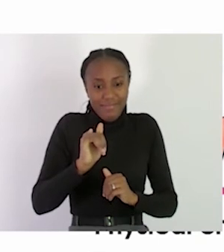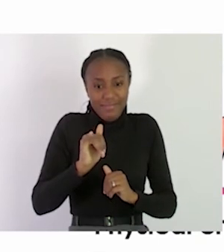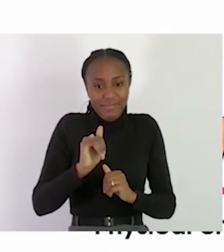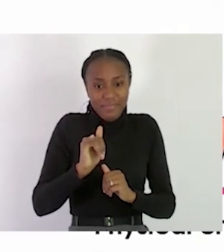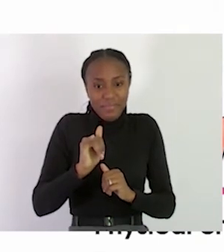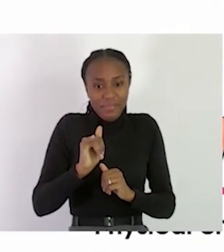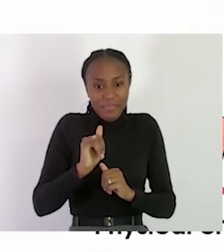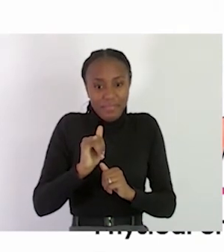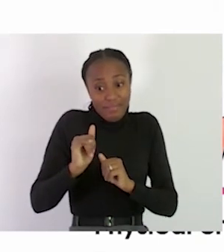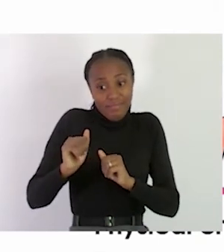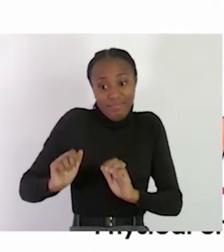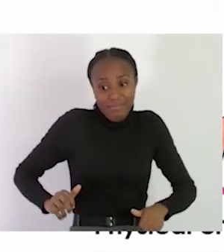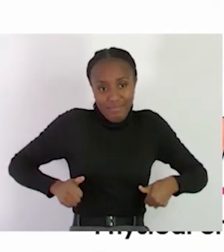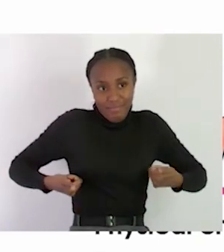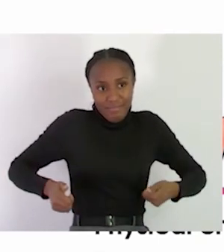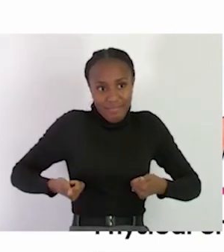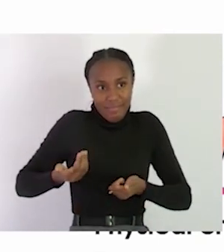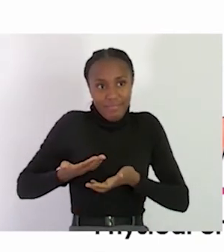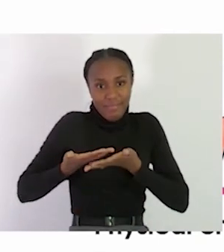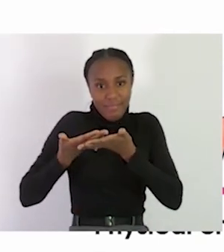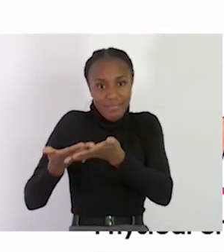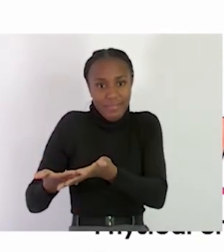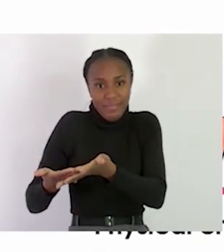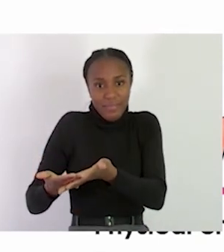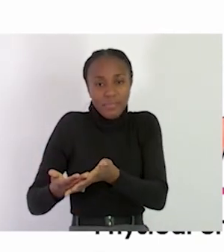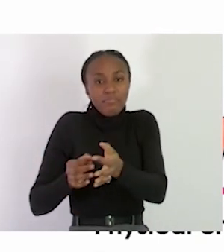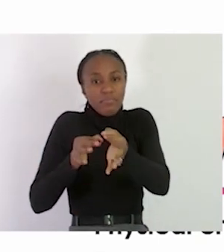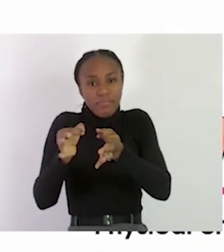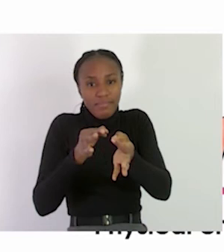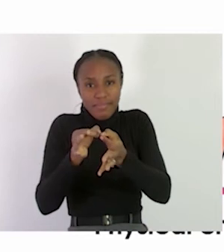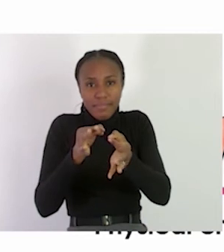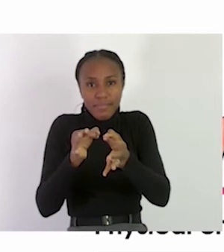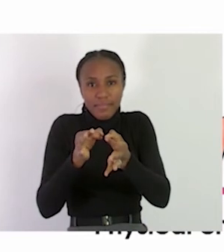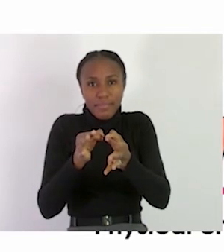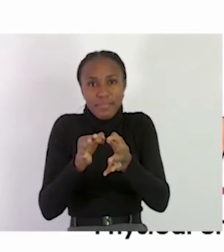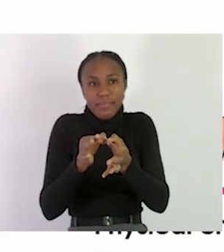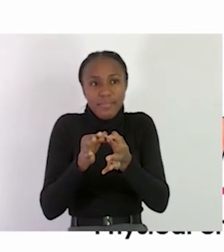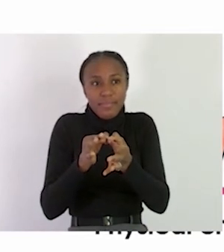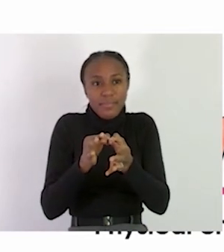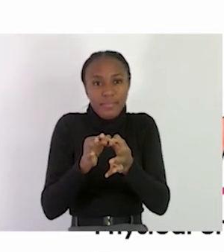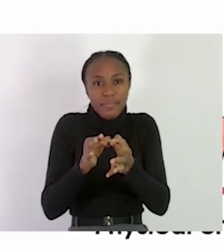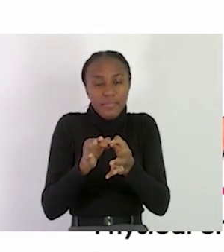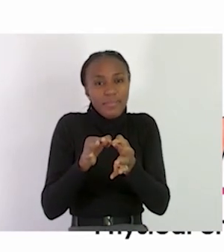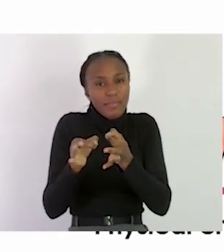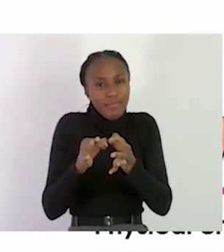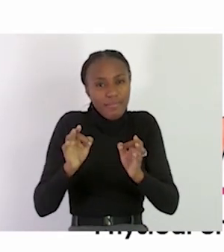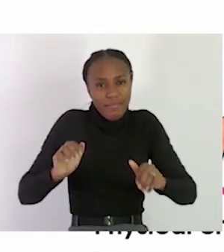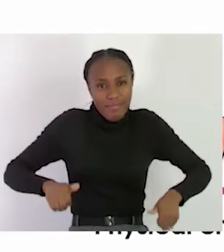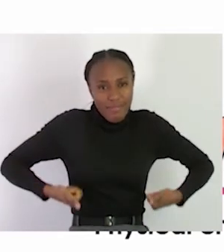Pamoene will assist me by showing some of the changes that are taking place first in boys and then in